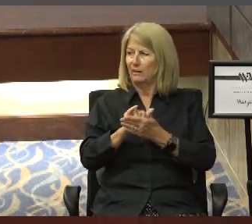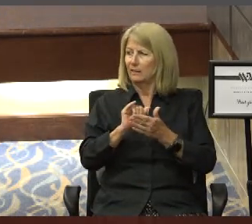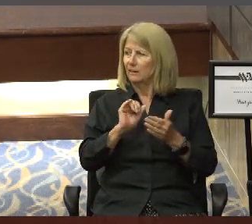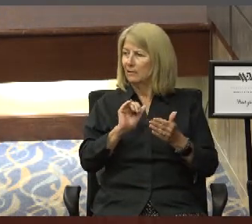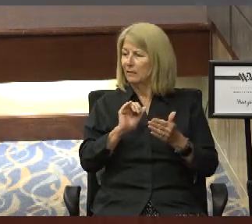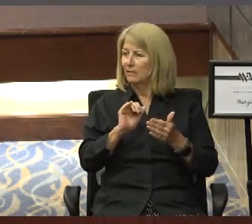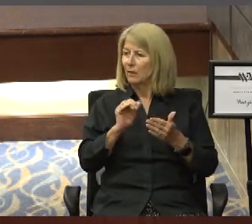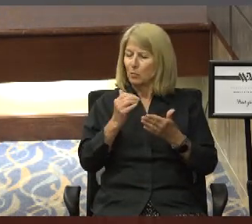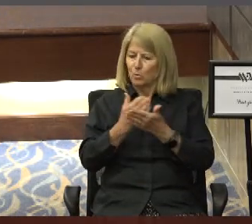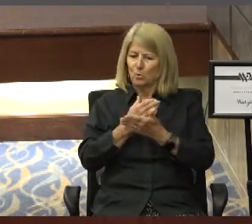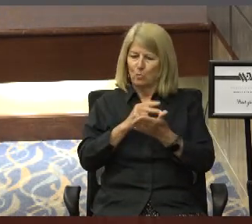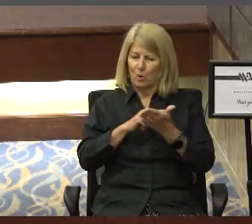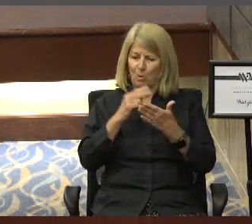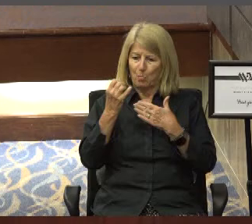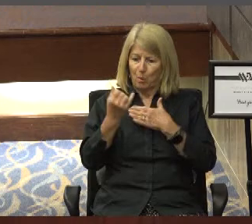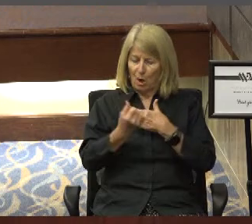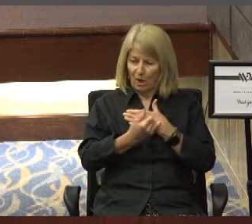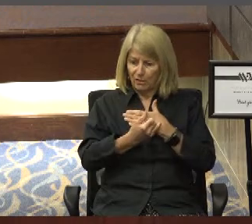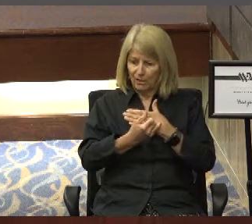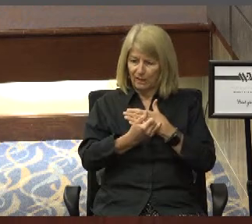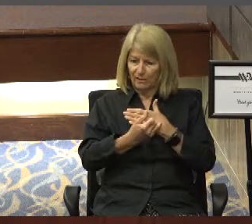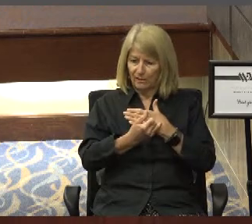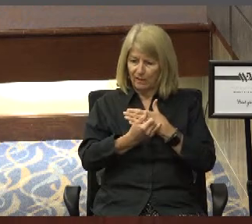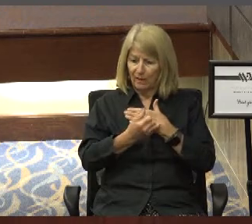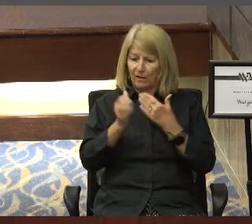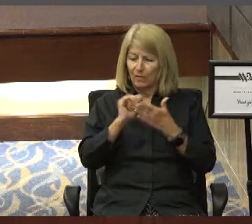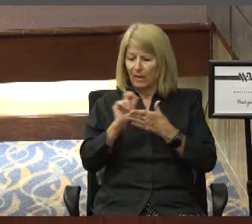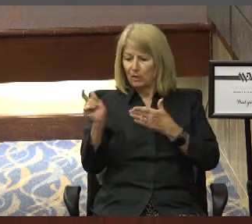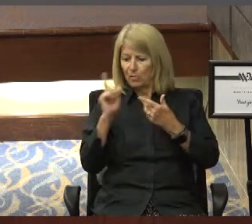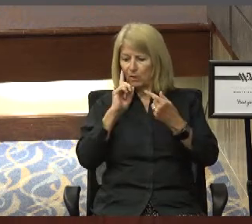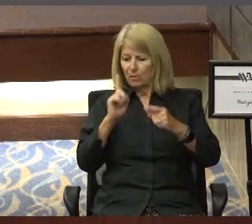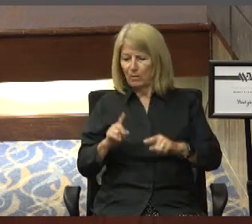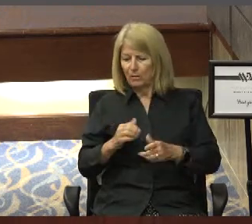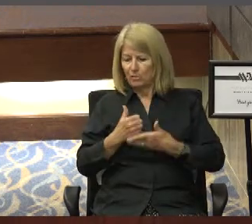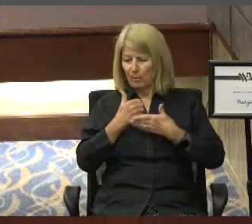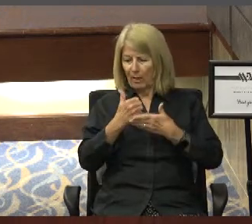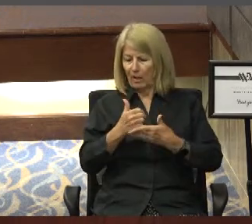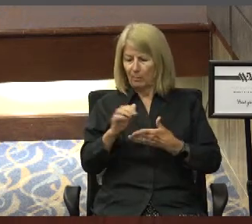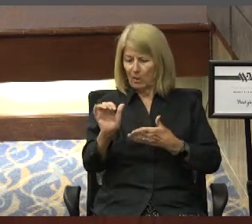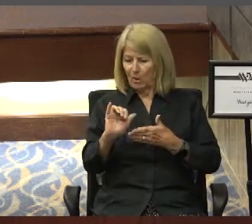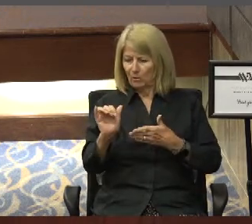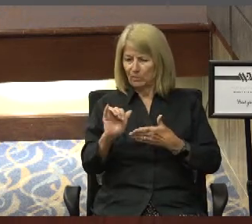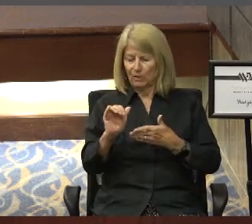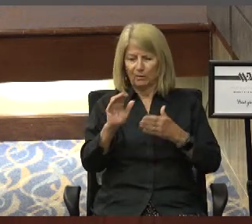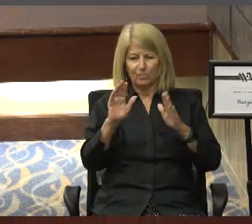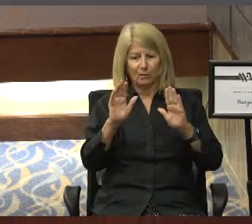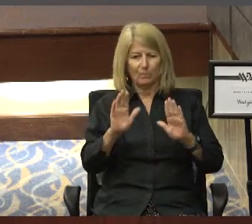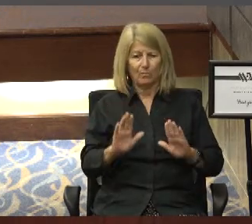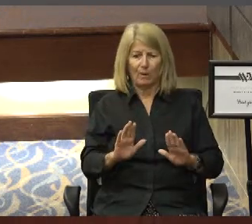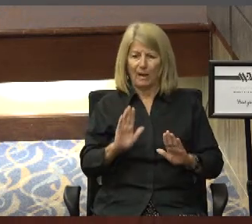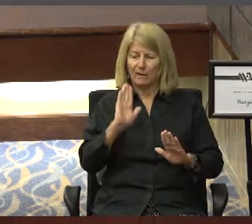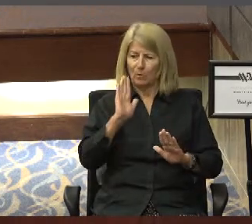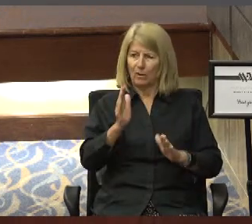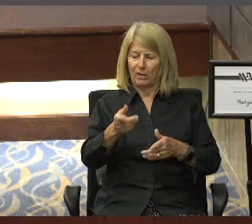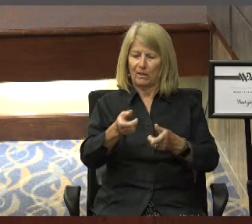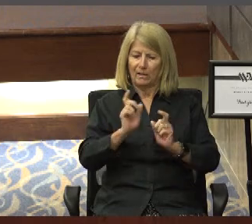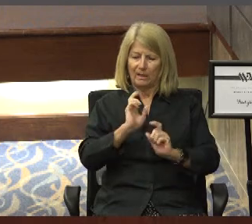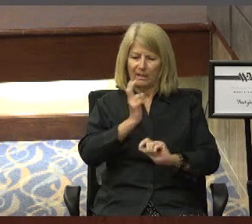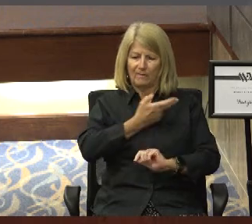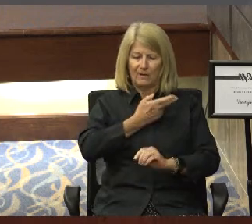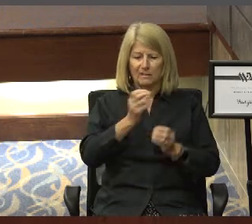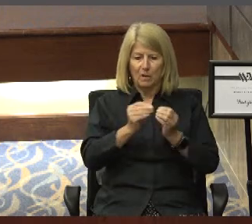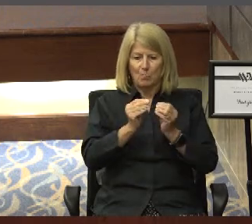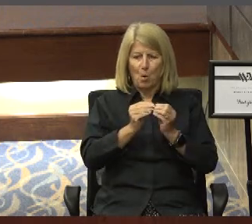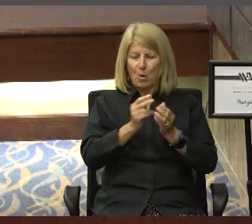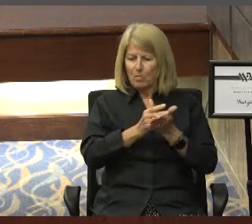This new project, which you've agreed to help on, also great. They'll give us more parking. That one starts also in